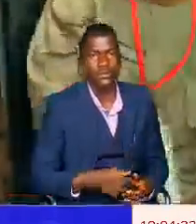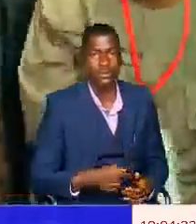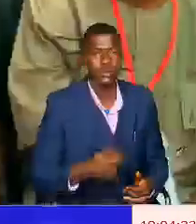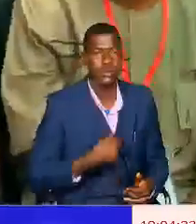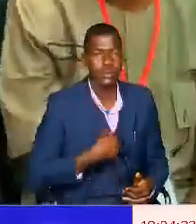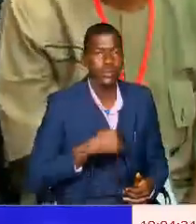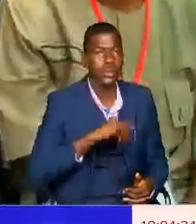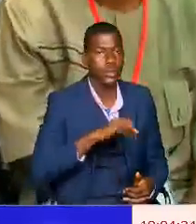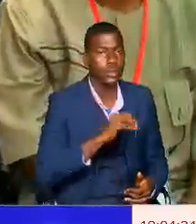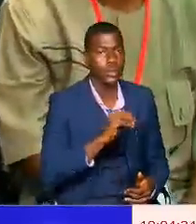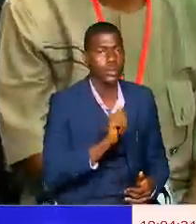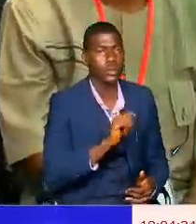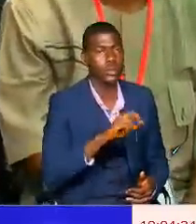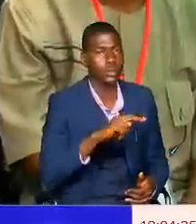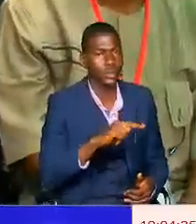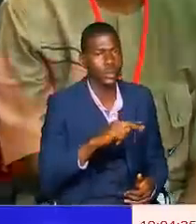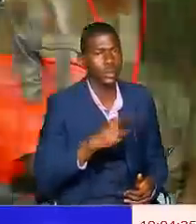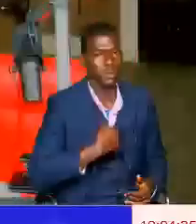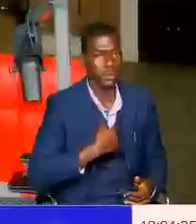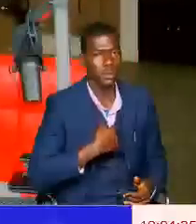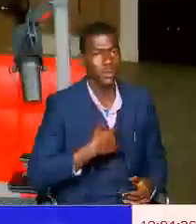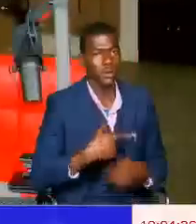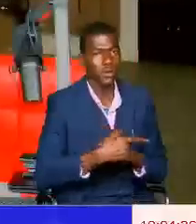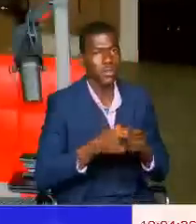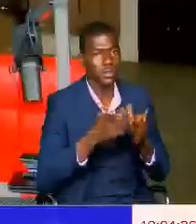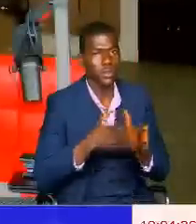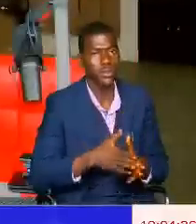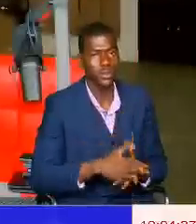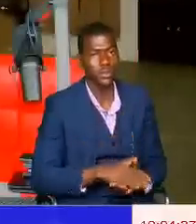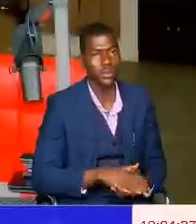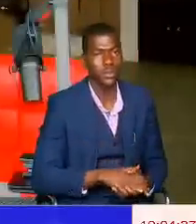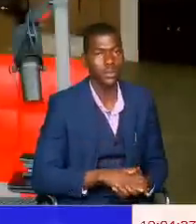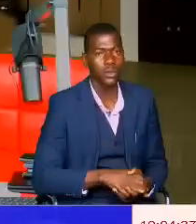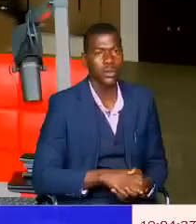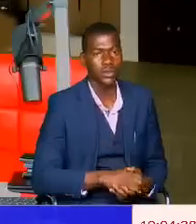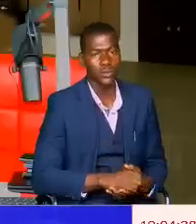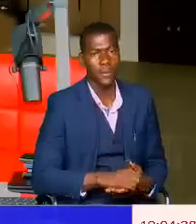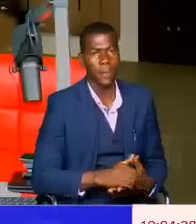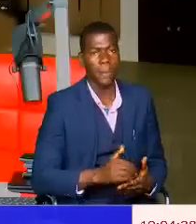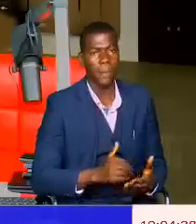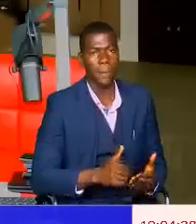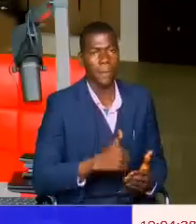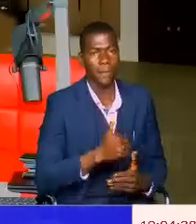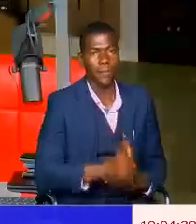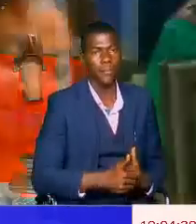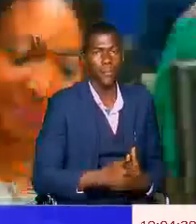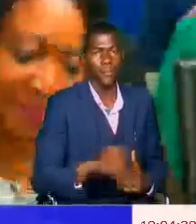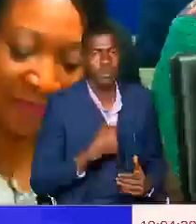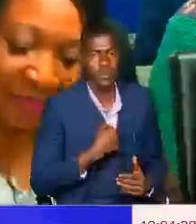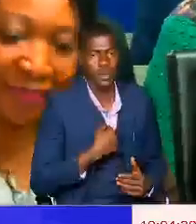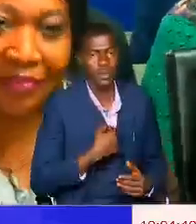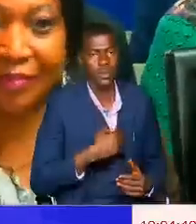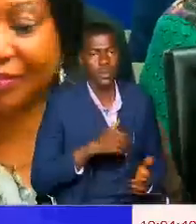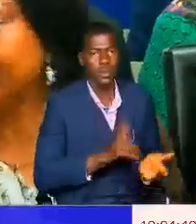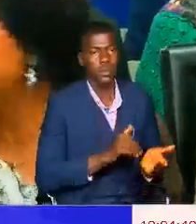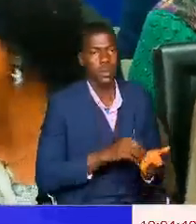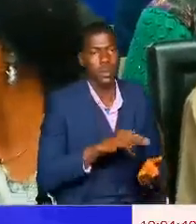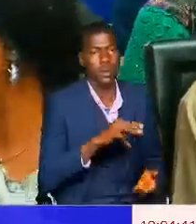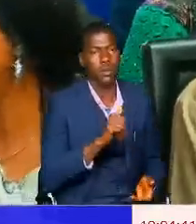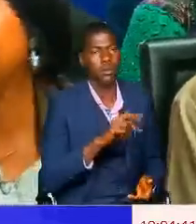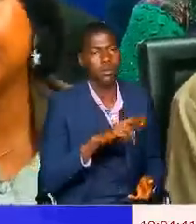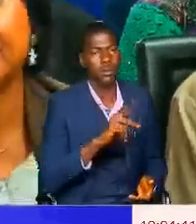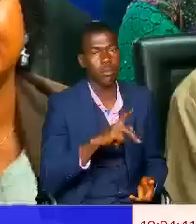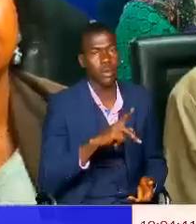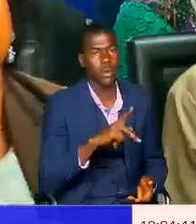Yakubu Dabels, the charter officer. This one, either just Zanda Kaduna. My name is Dr. Mark Ogba,